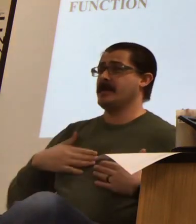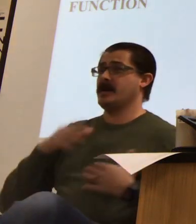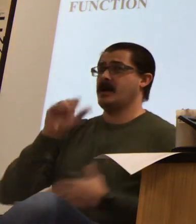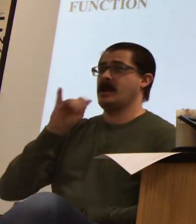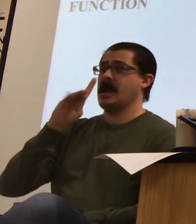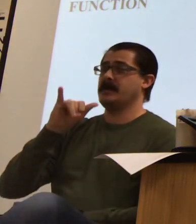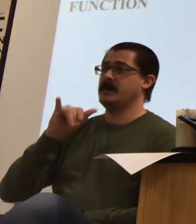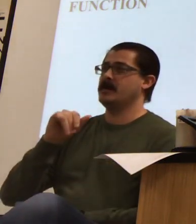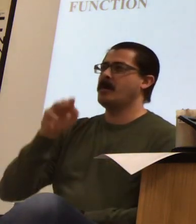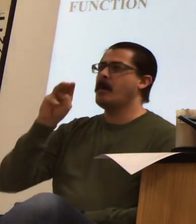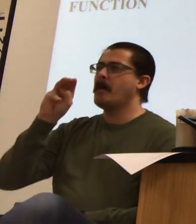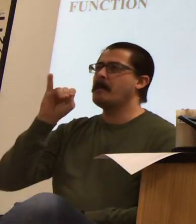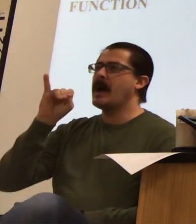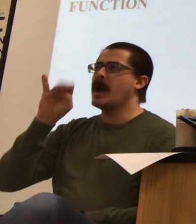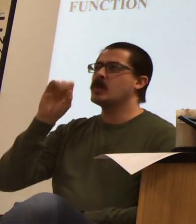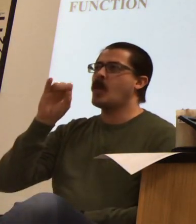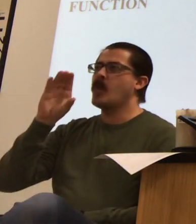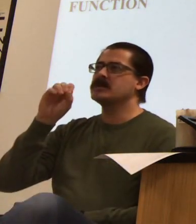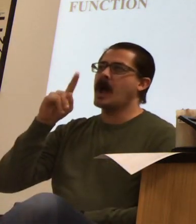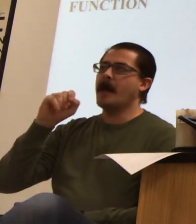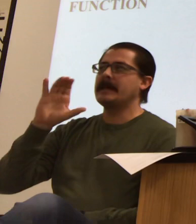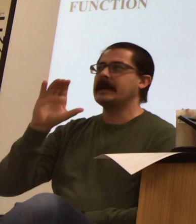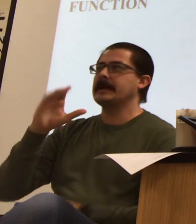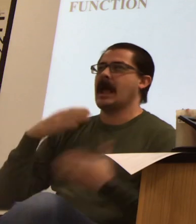There's microscopic anatomy.